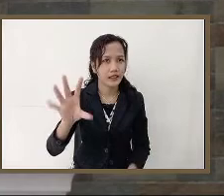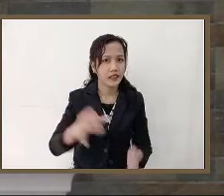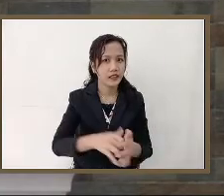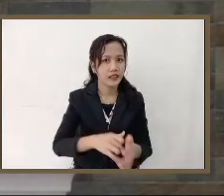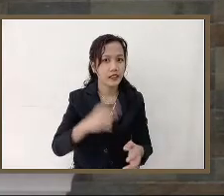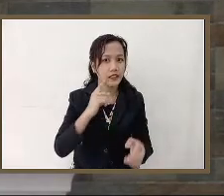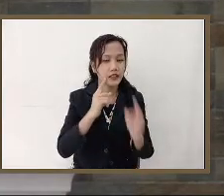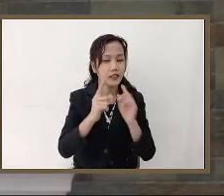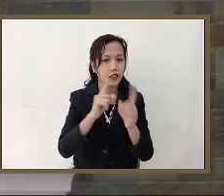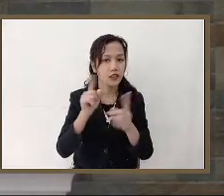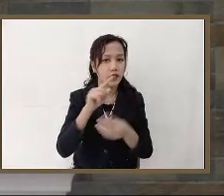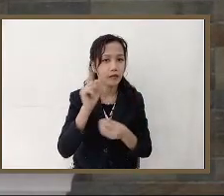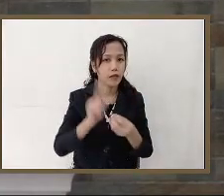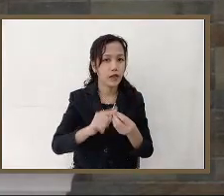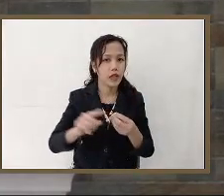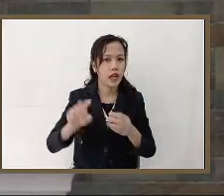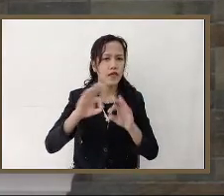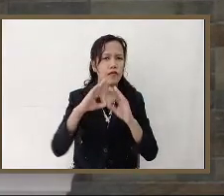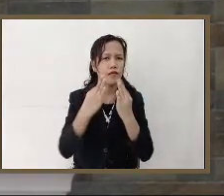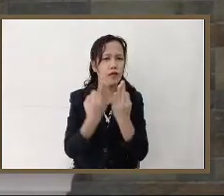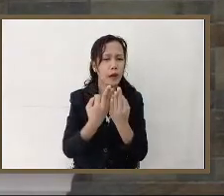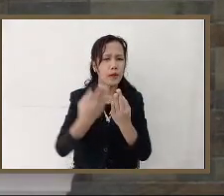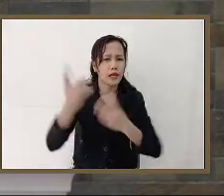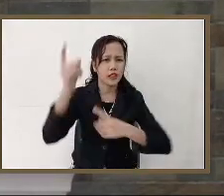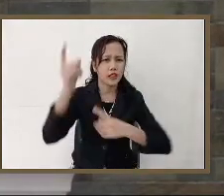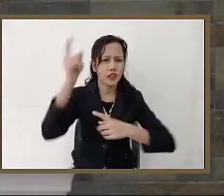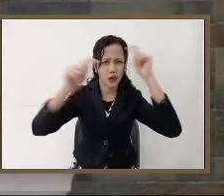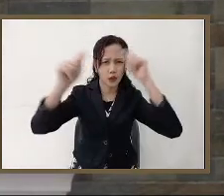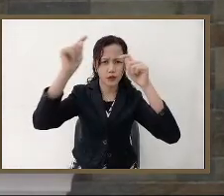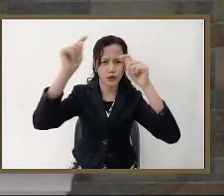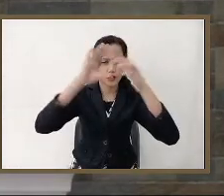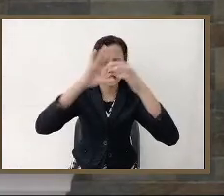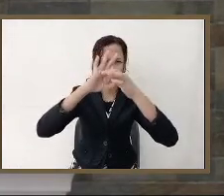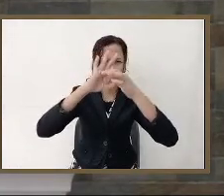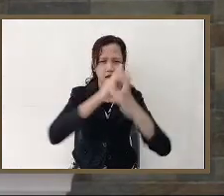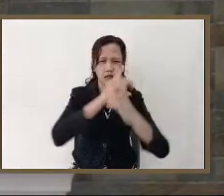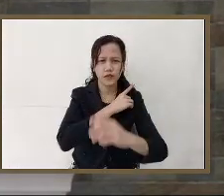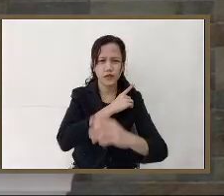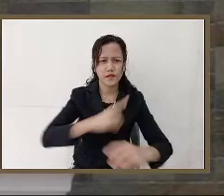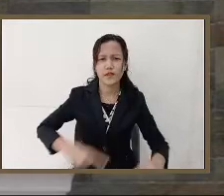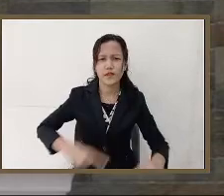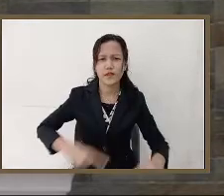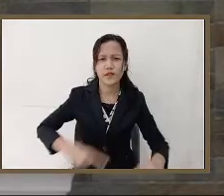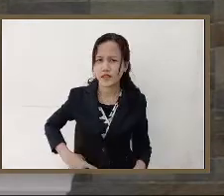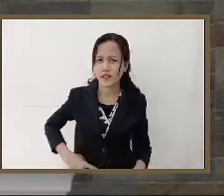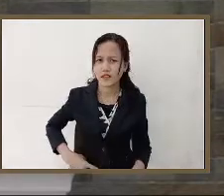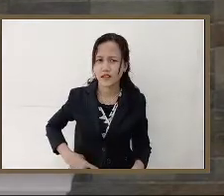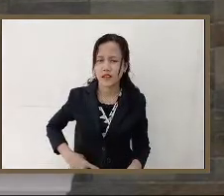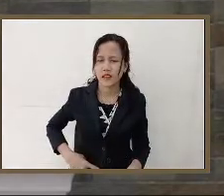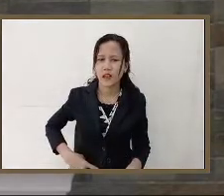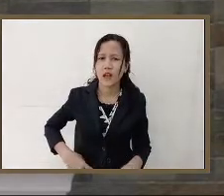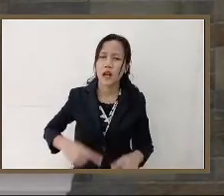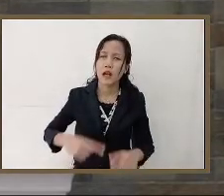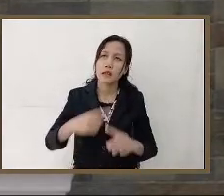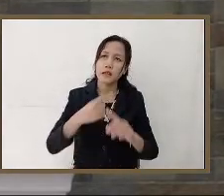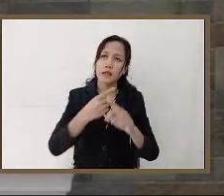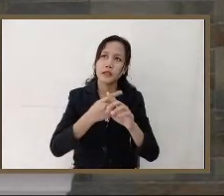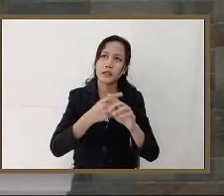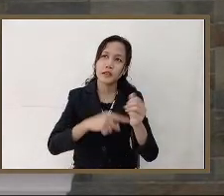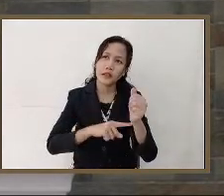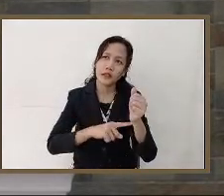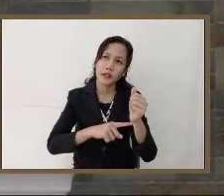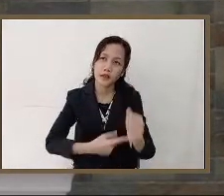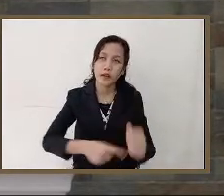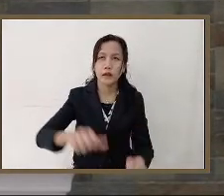family trouble ni David. Alright? Family trouble ni David. Mula kay Amnon hanggang